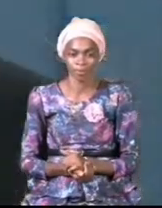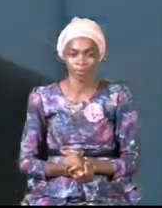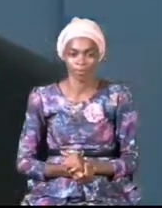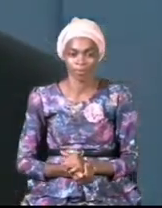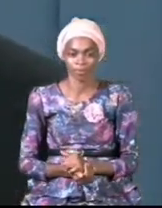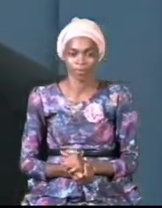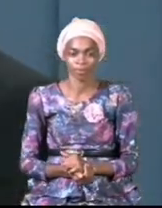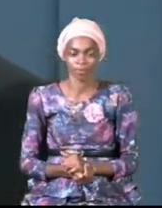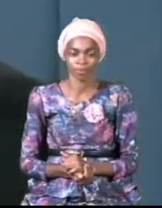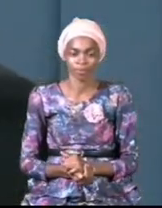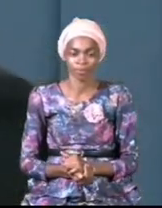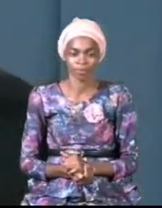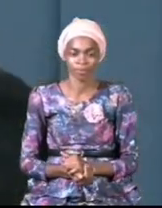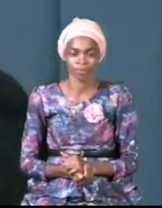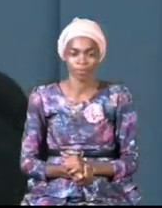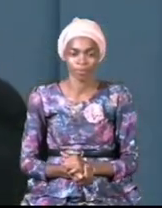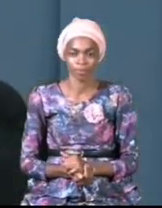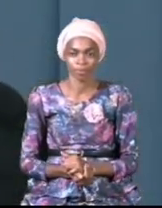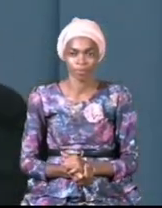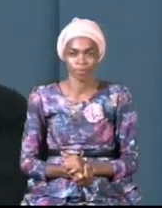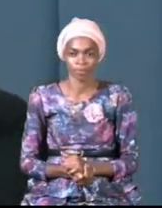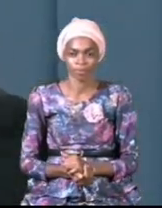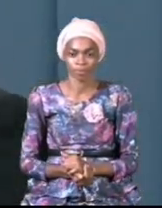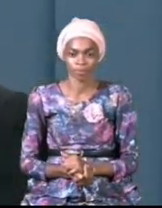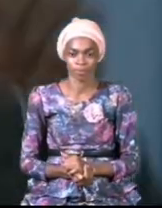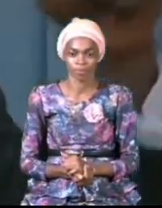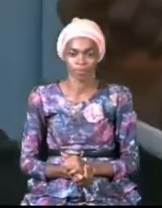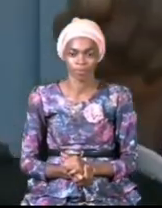wind stirring across the